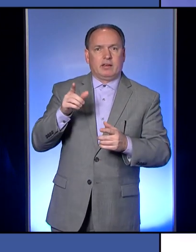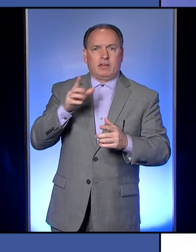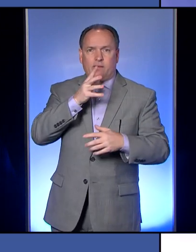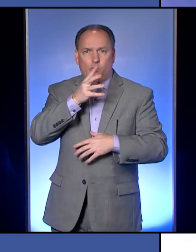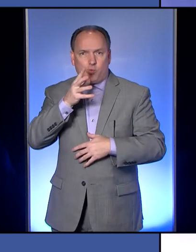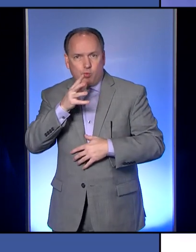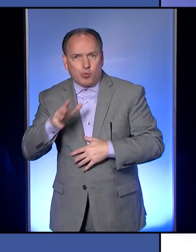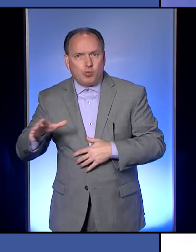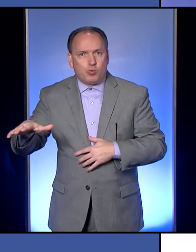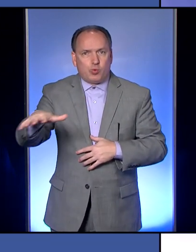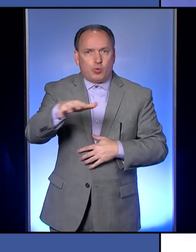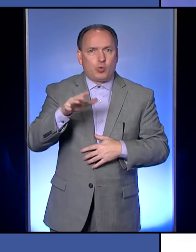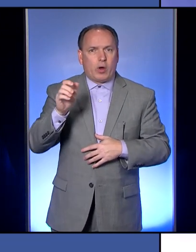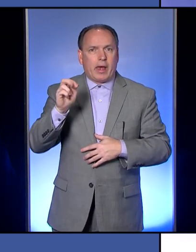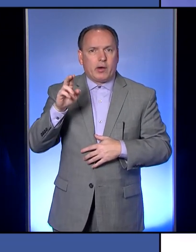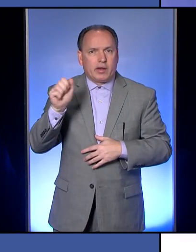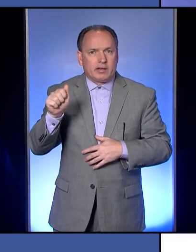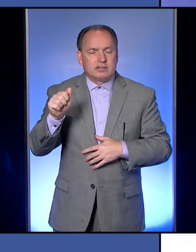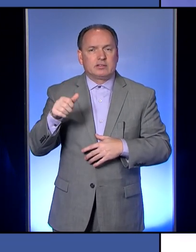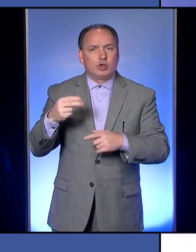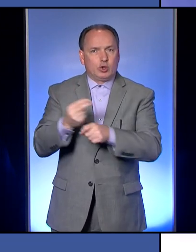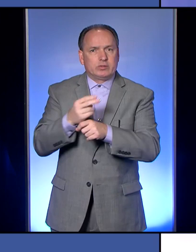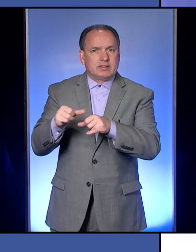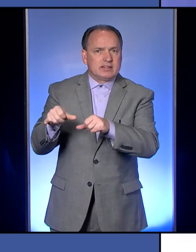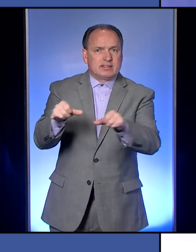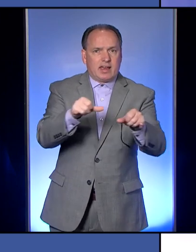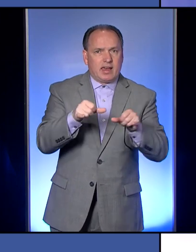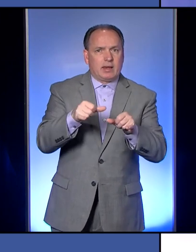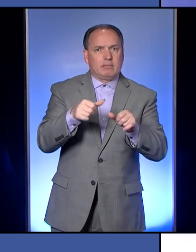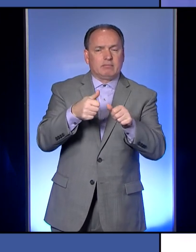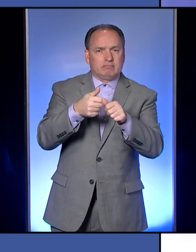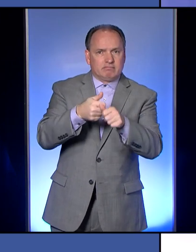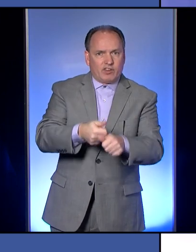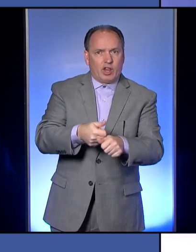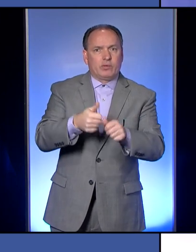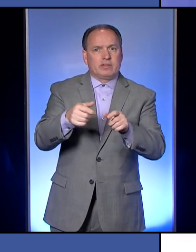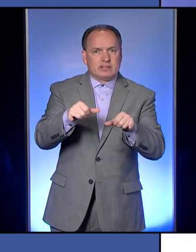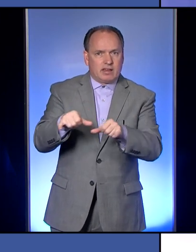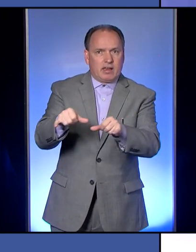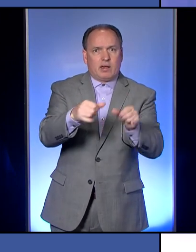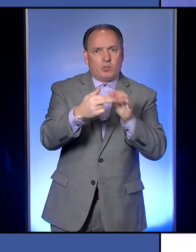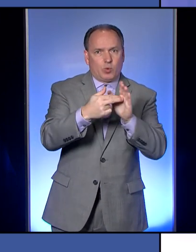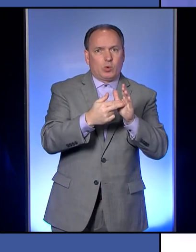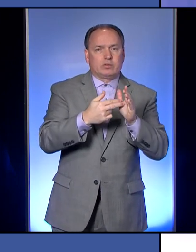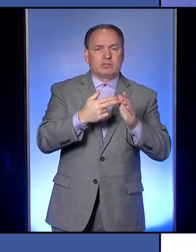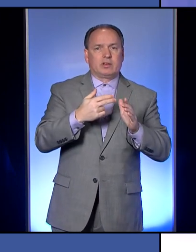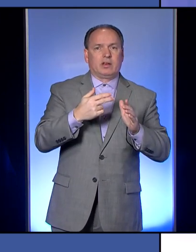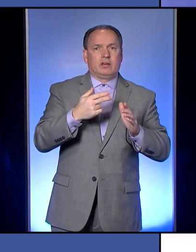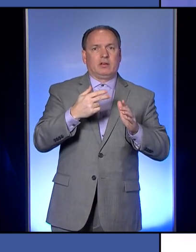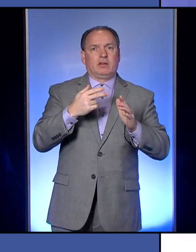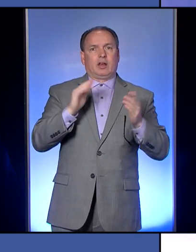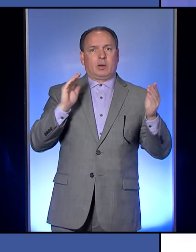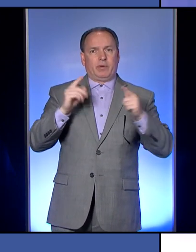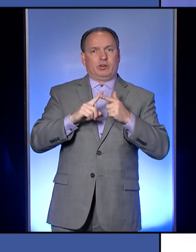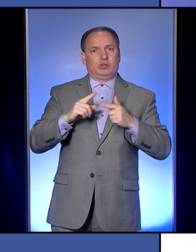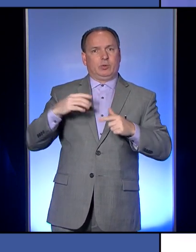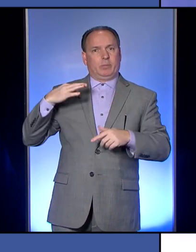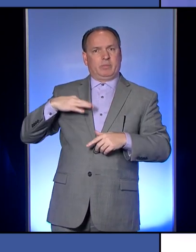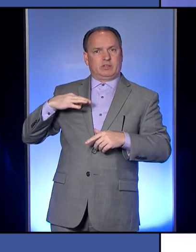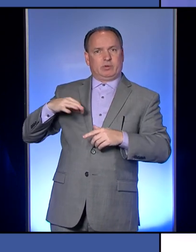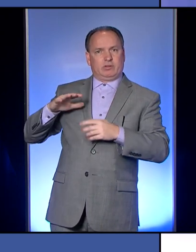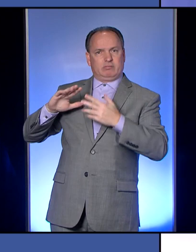like Erie, Johnstown, or Altoona versus in the Pittsburgh metro areas of their networks?